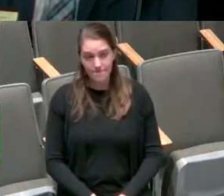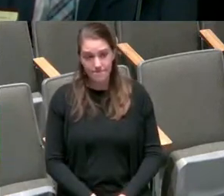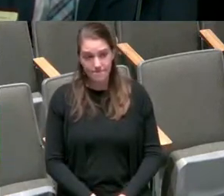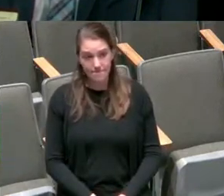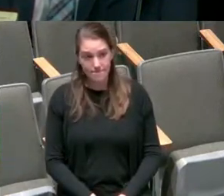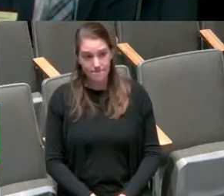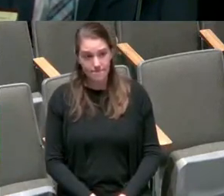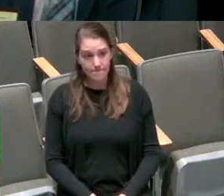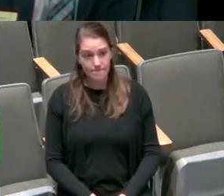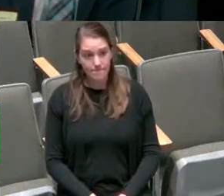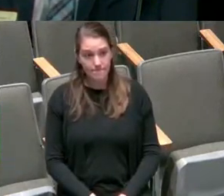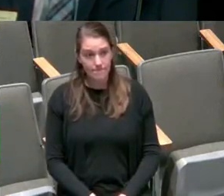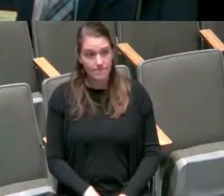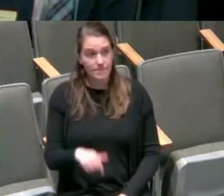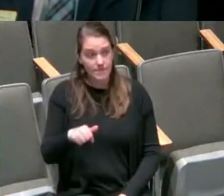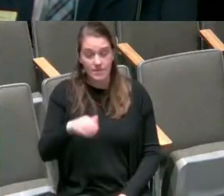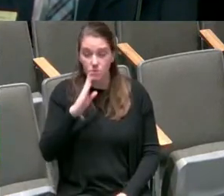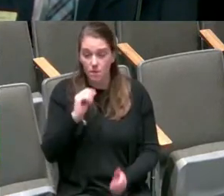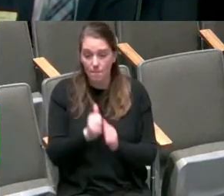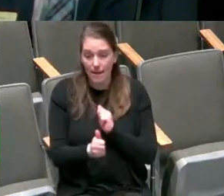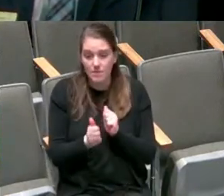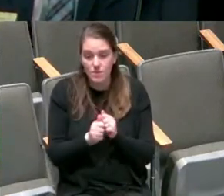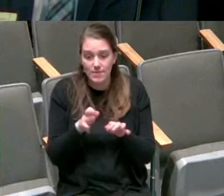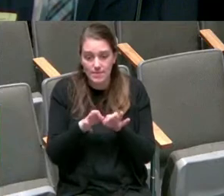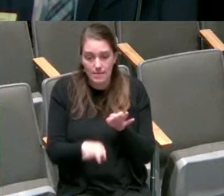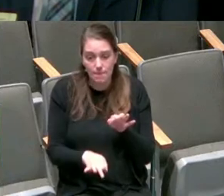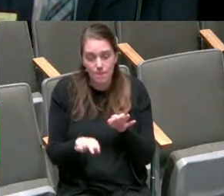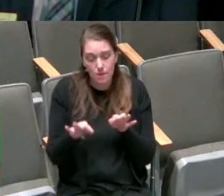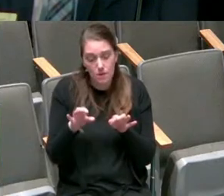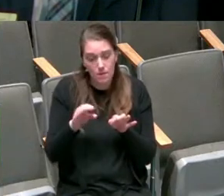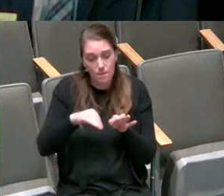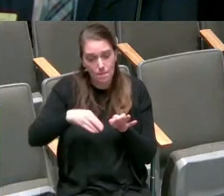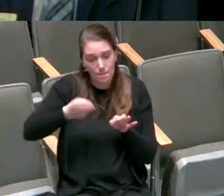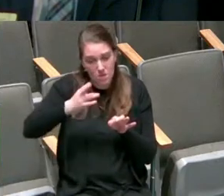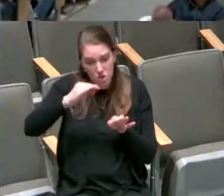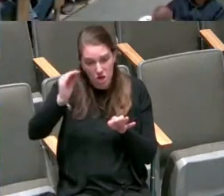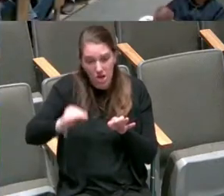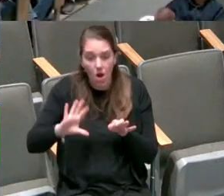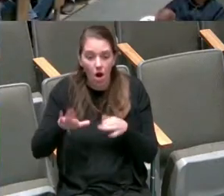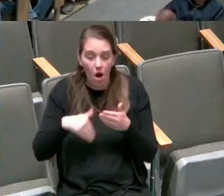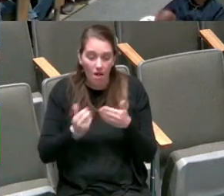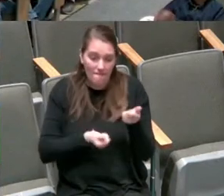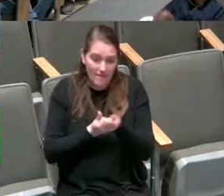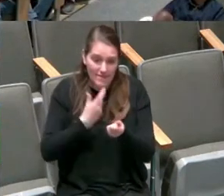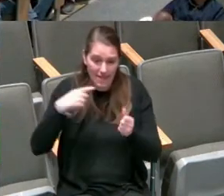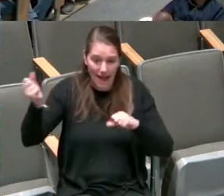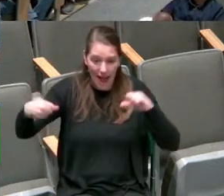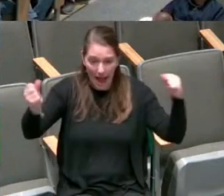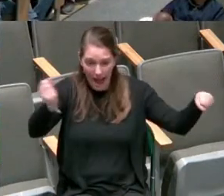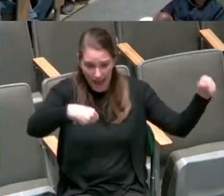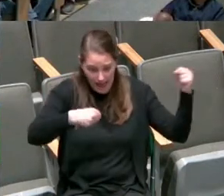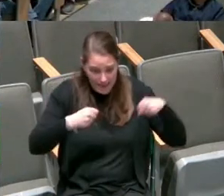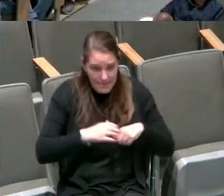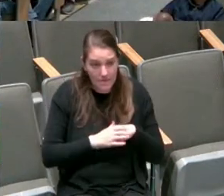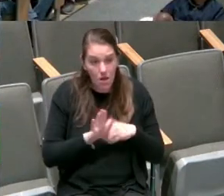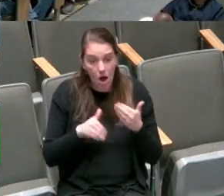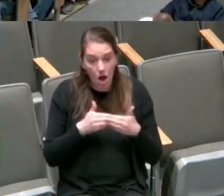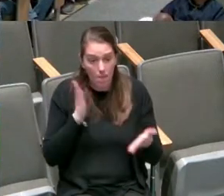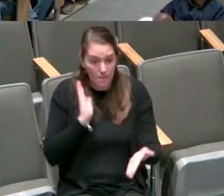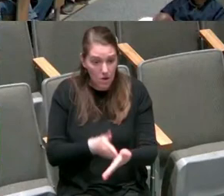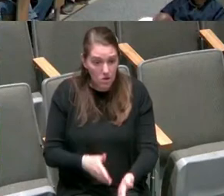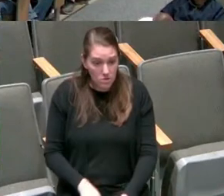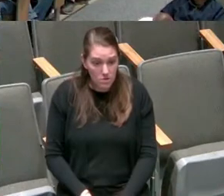this one will pass with a simple majority all in favor please say aye all